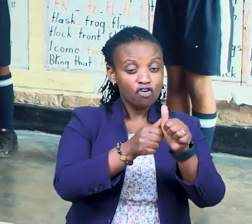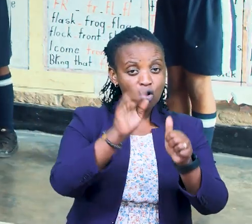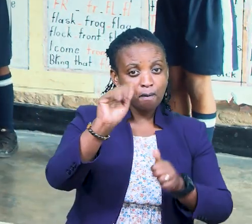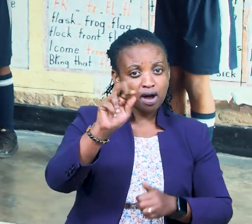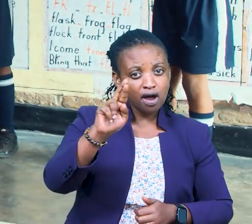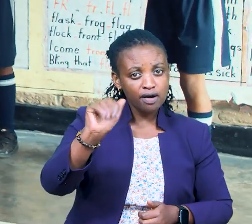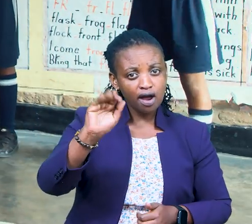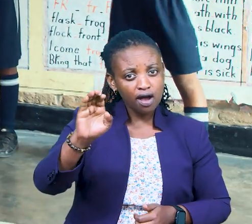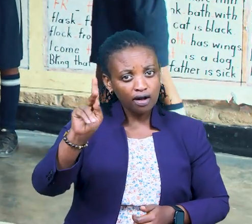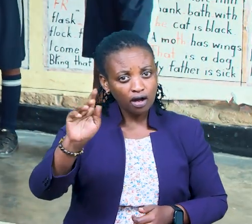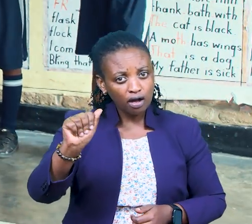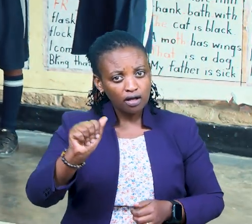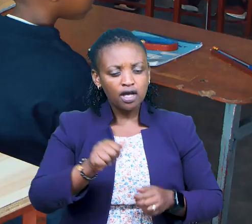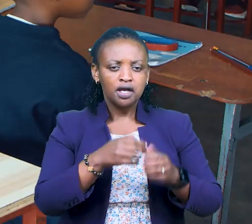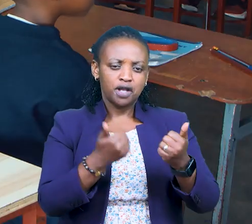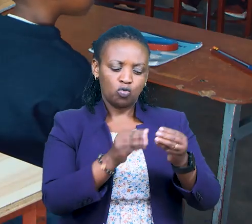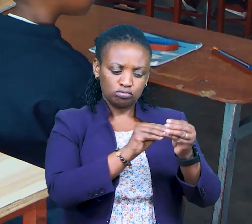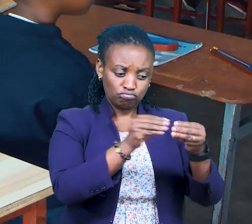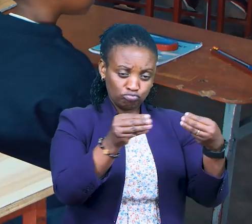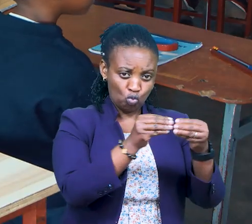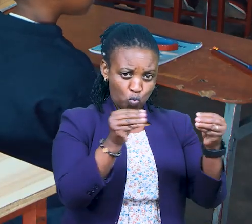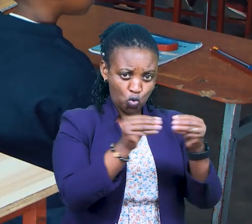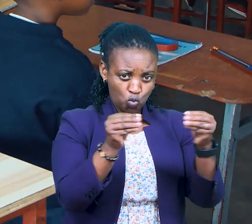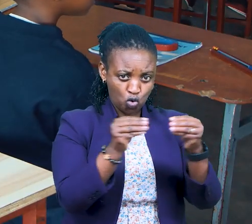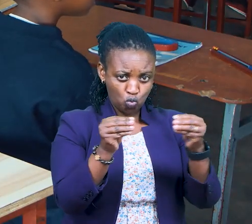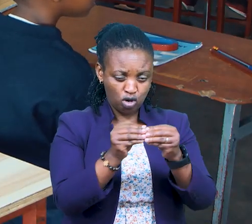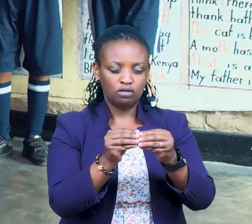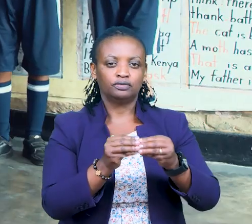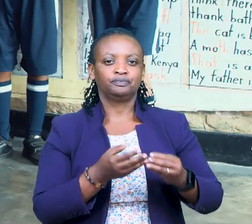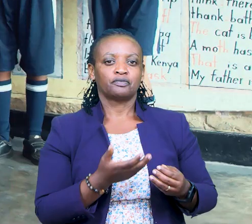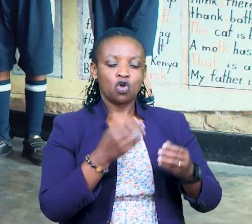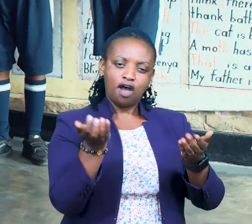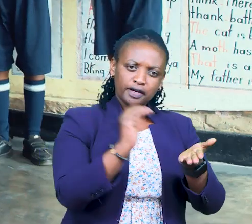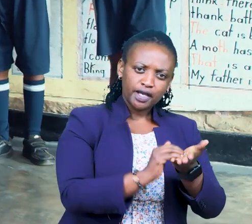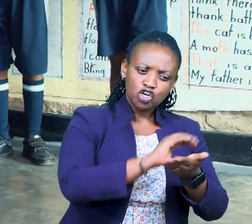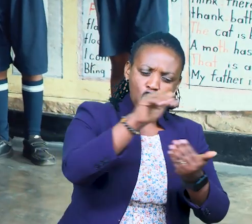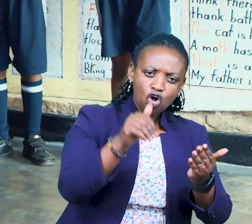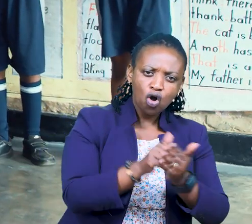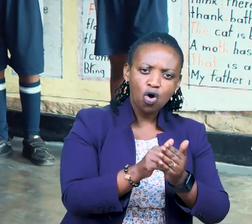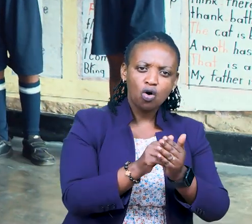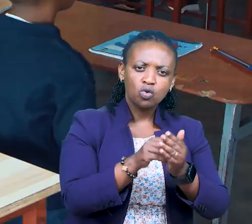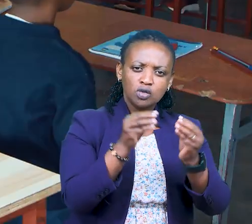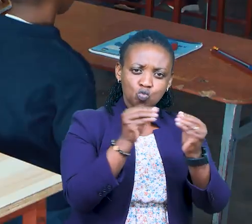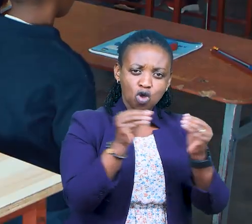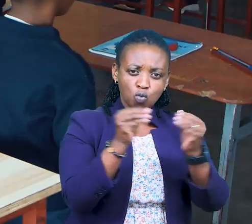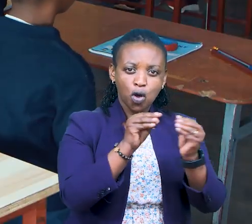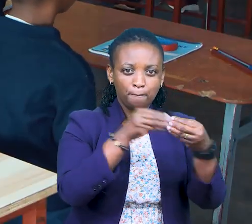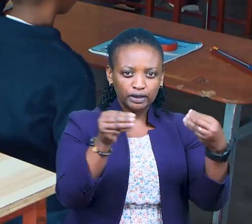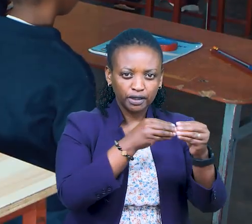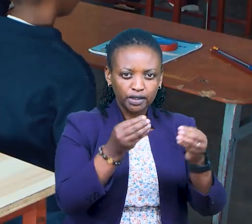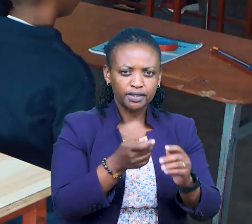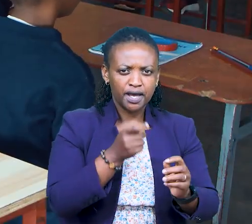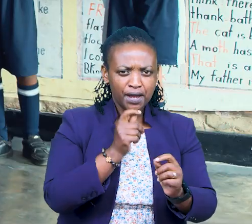Can we follow Baraka? Magnetic material. All of us? Magnetic